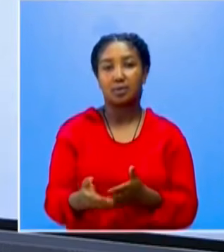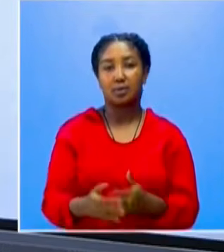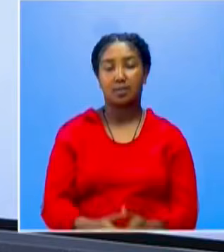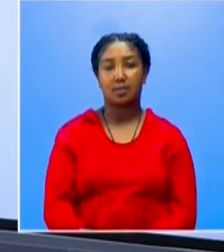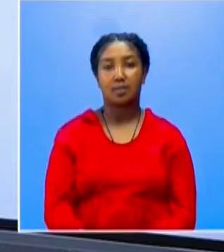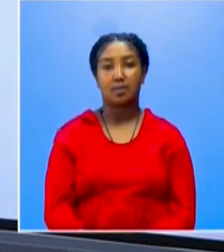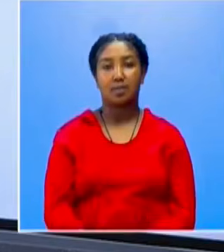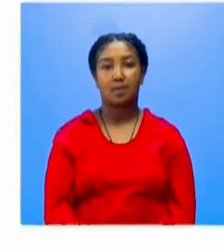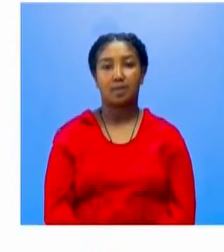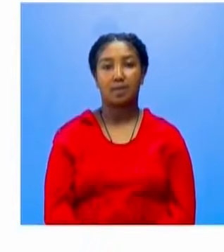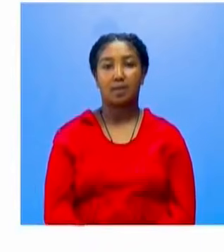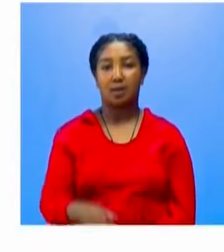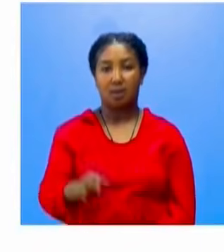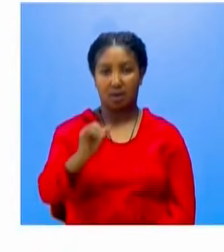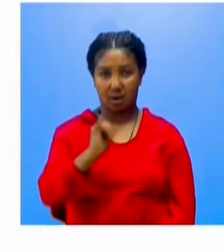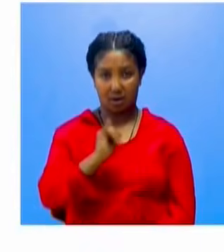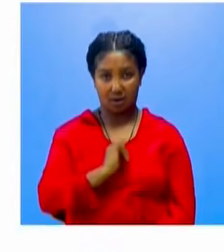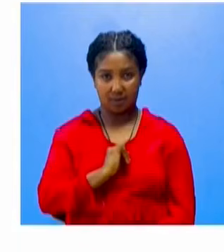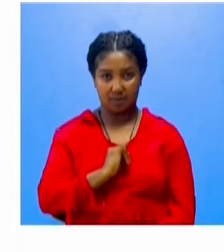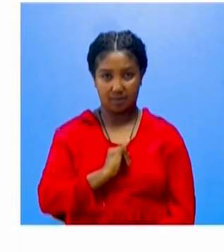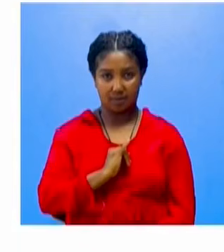studied hard, I